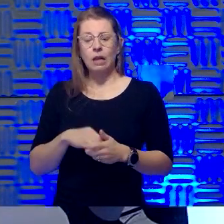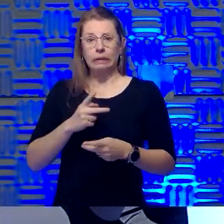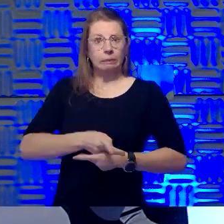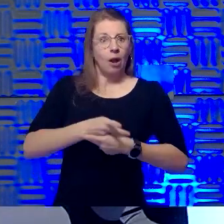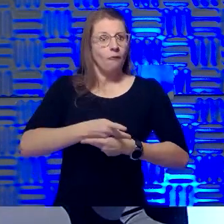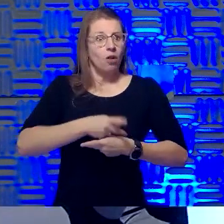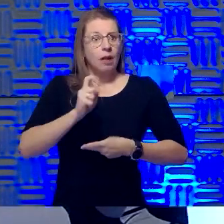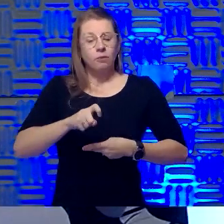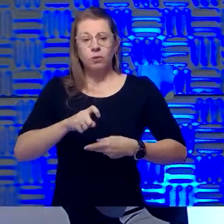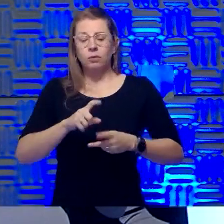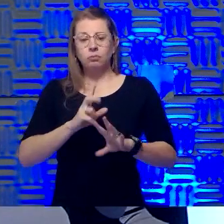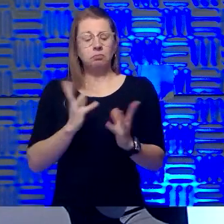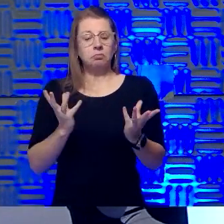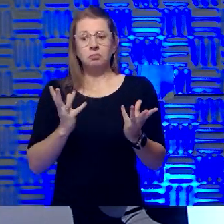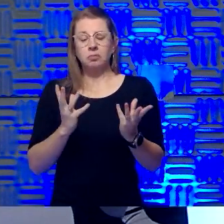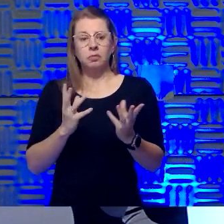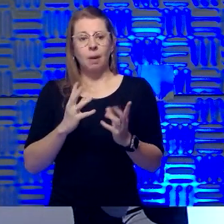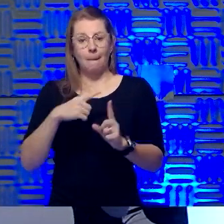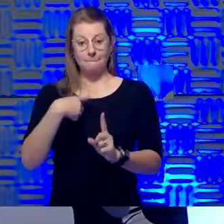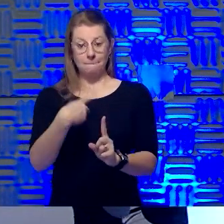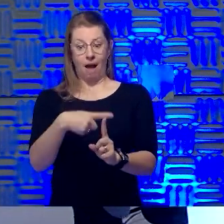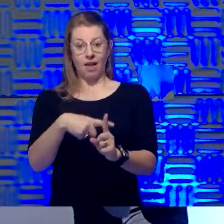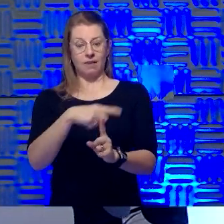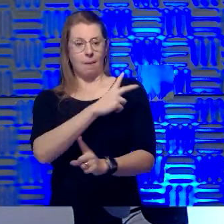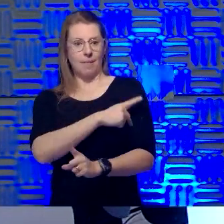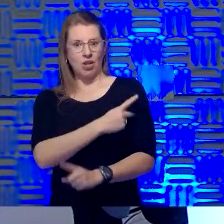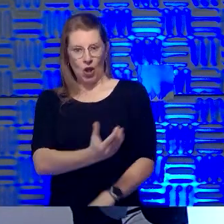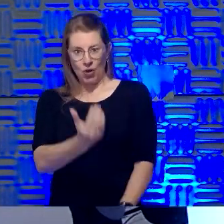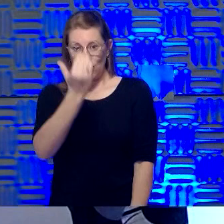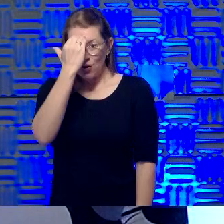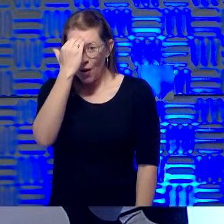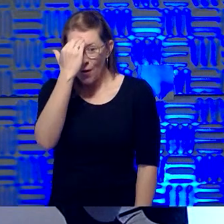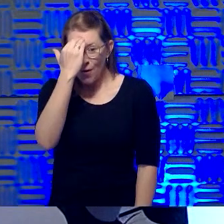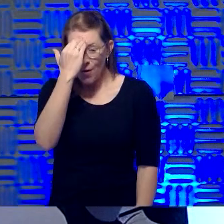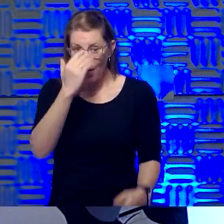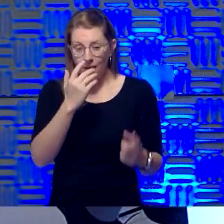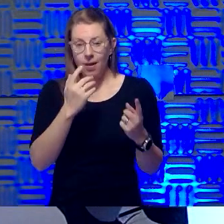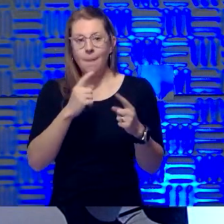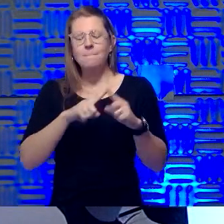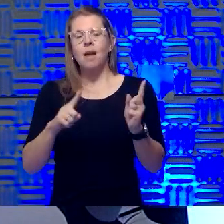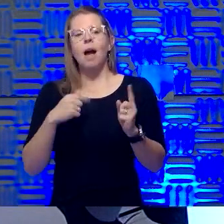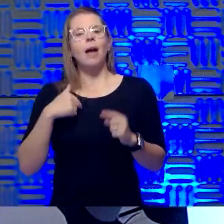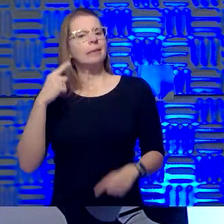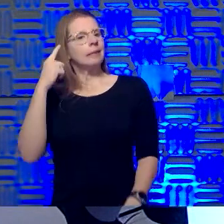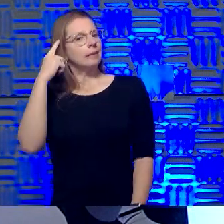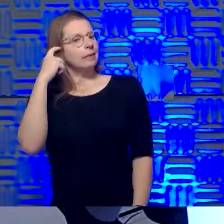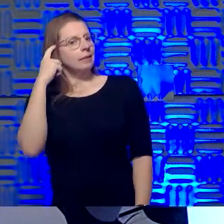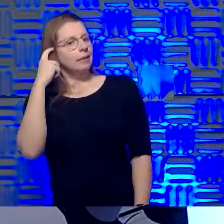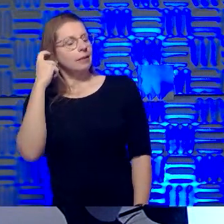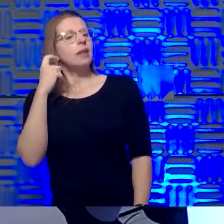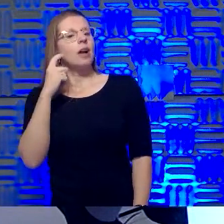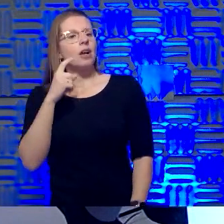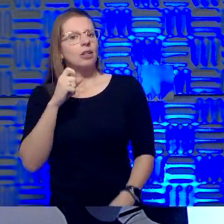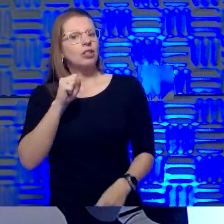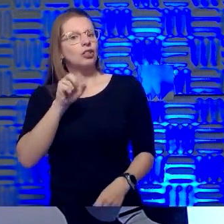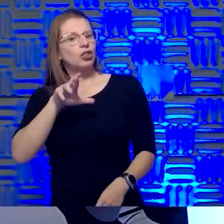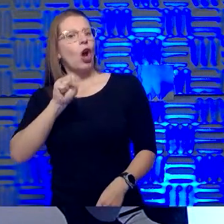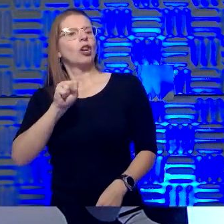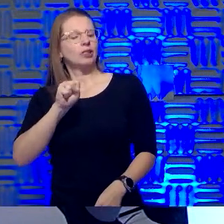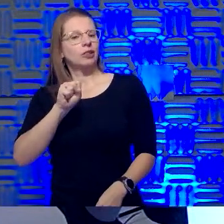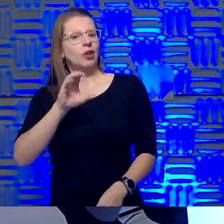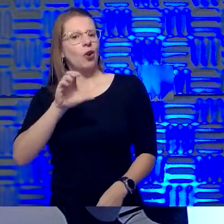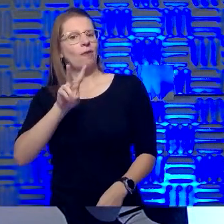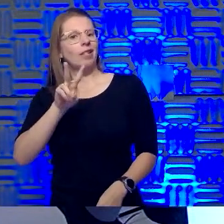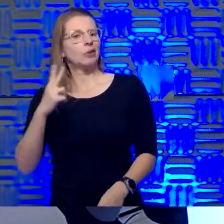careful. There's no known positive patients in that county. I suspect very strongly there is SARS-CoV-2 in every county